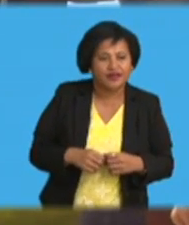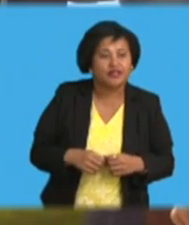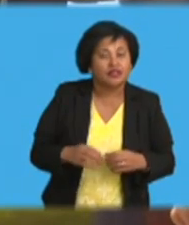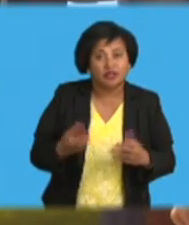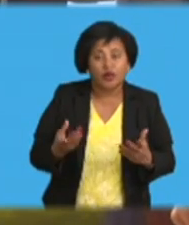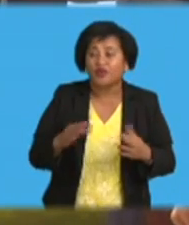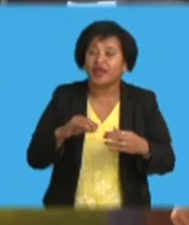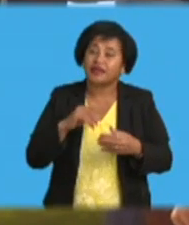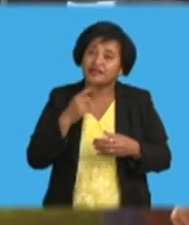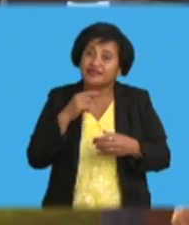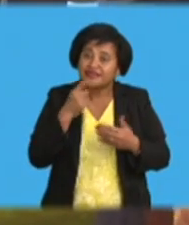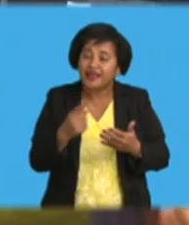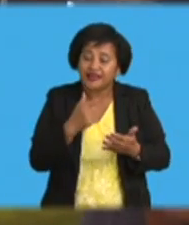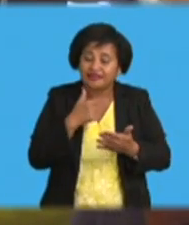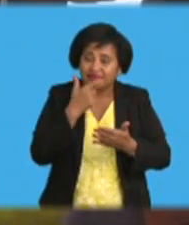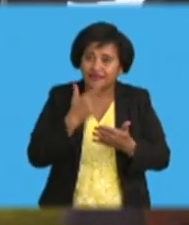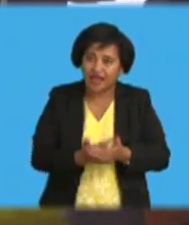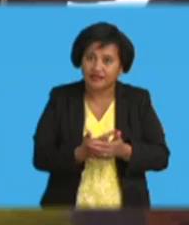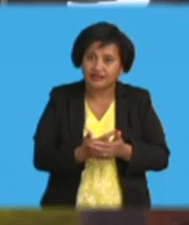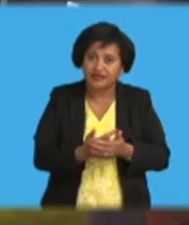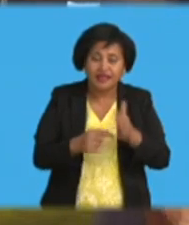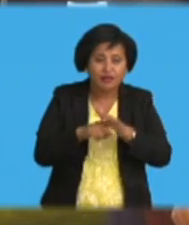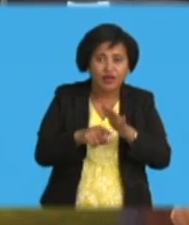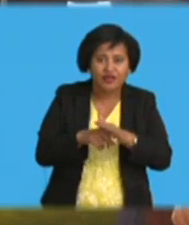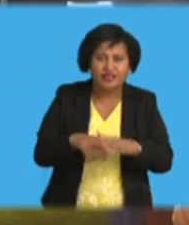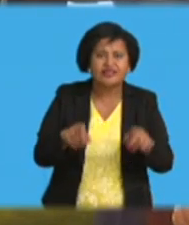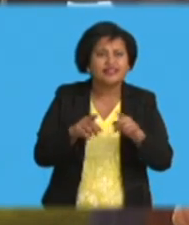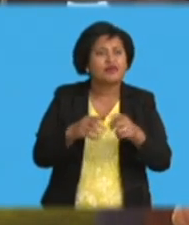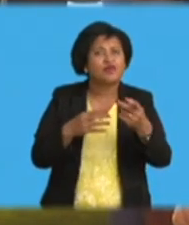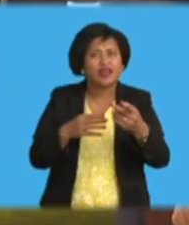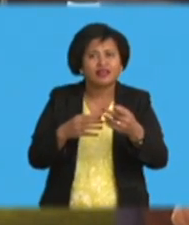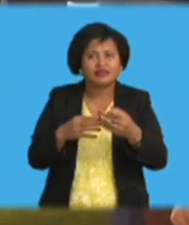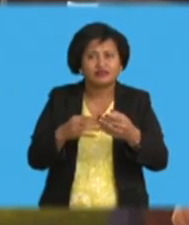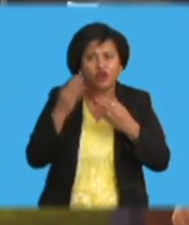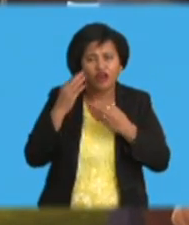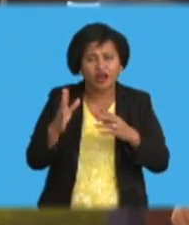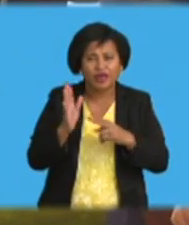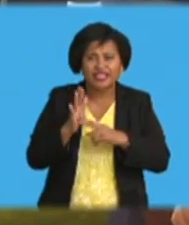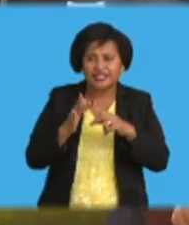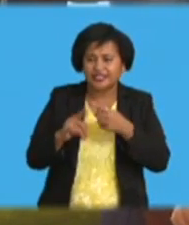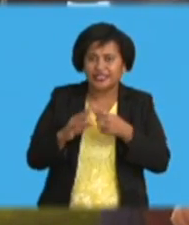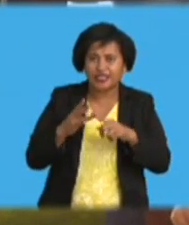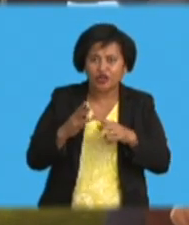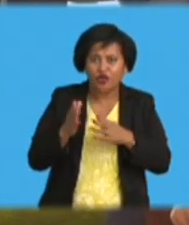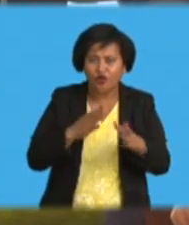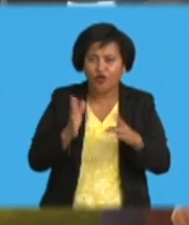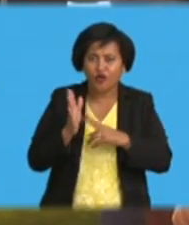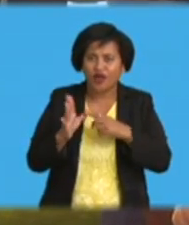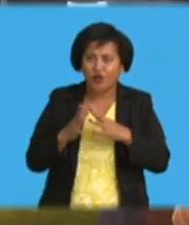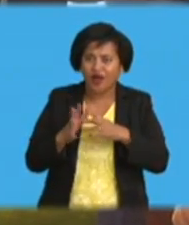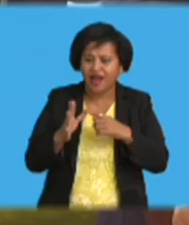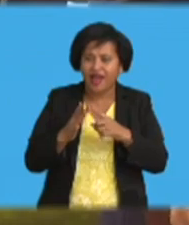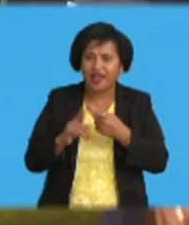and dangerous lies on social media when we have the likes of Honourable Niko Nawaikula saying in this Parliament that he can say whatever he likes even if it's